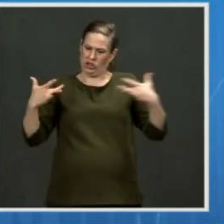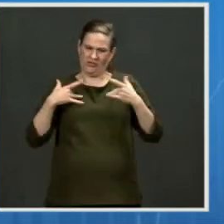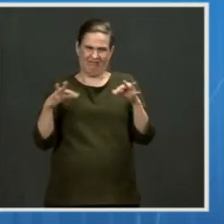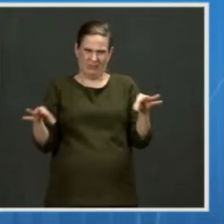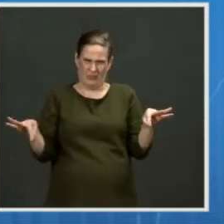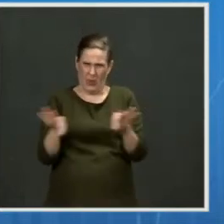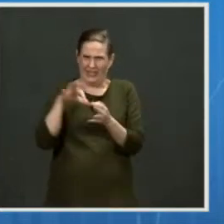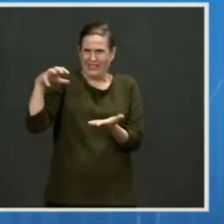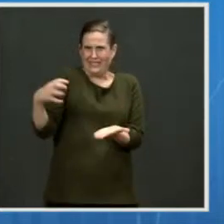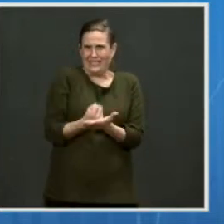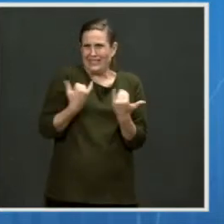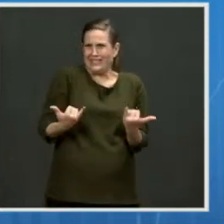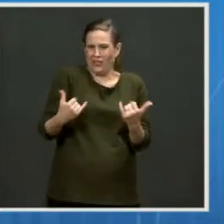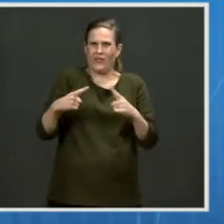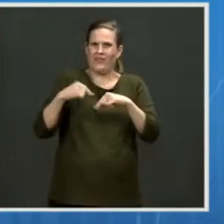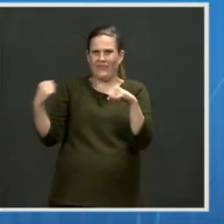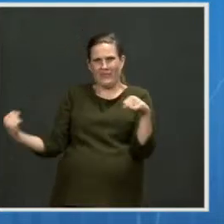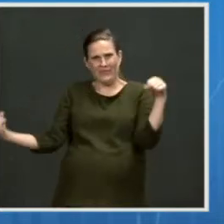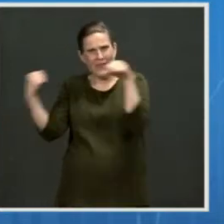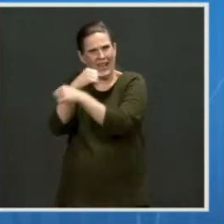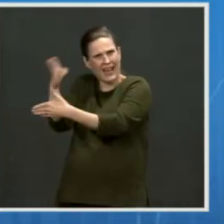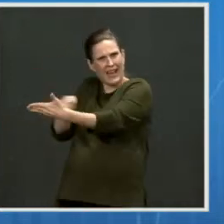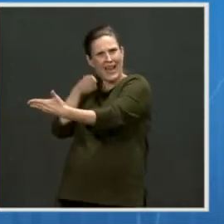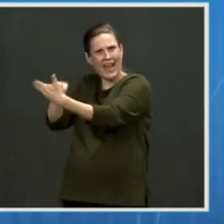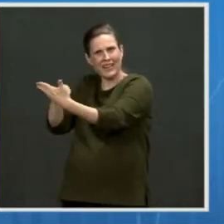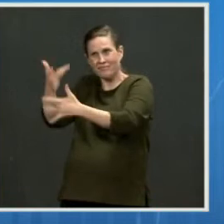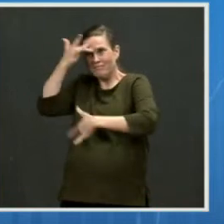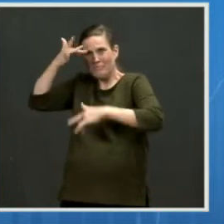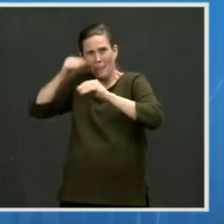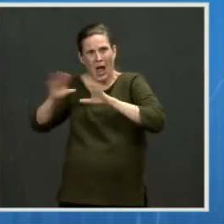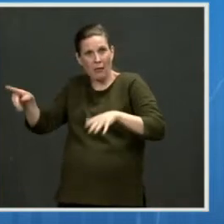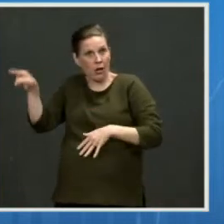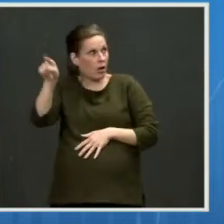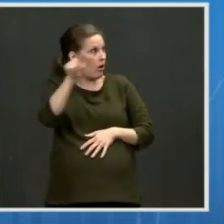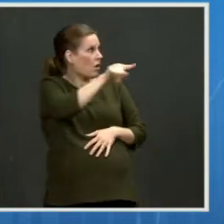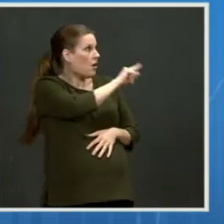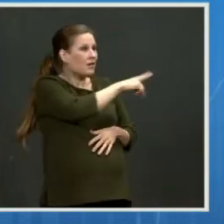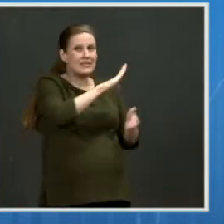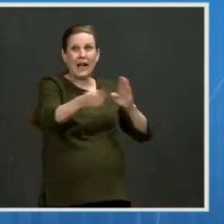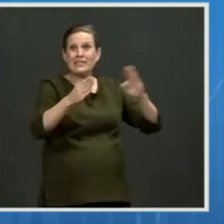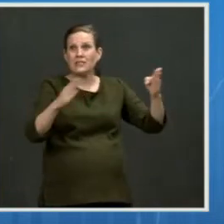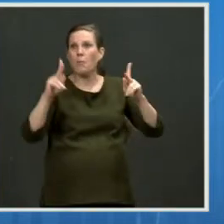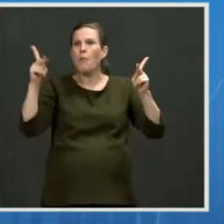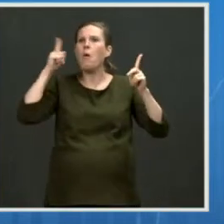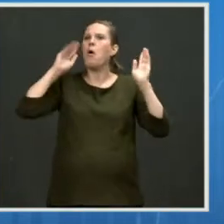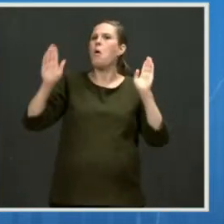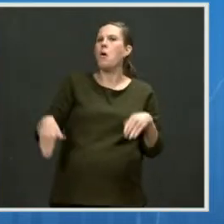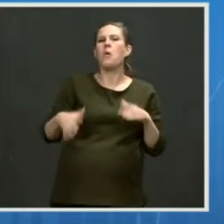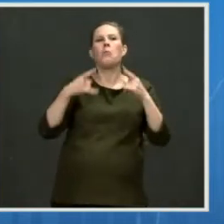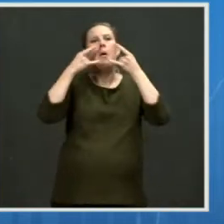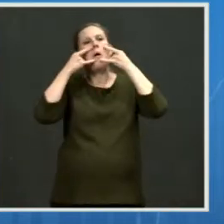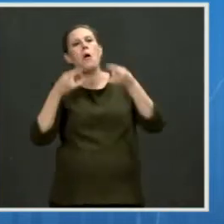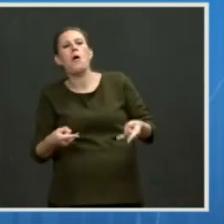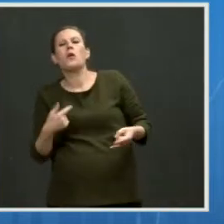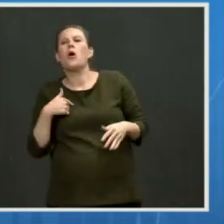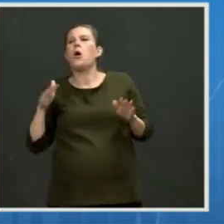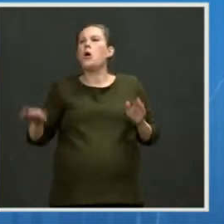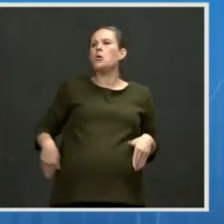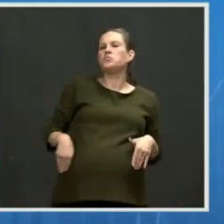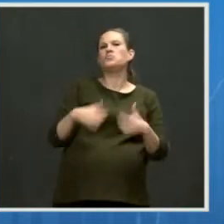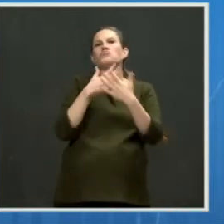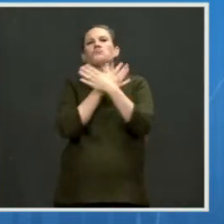we can't afford to let our guard down. We are so close. so very close to getting back to the